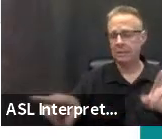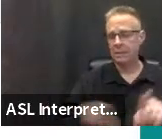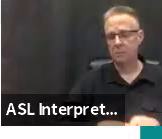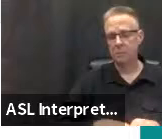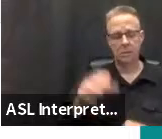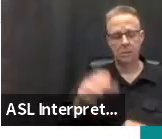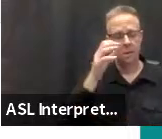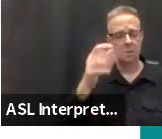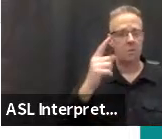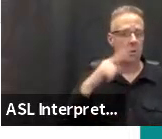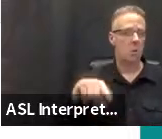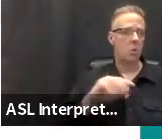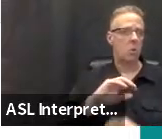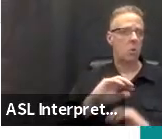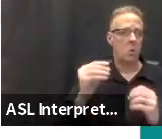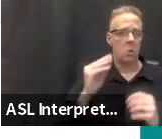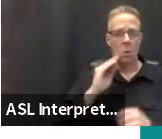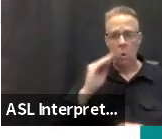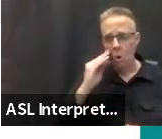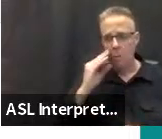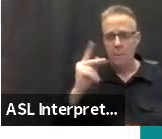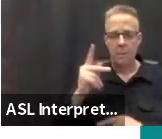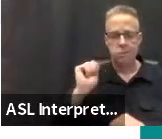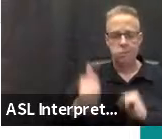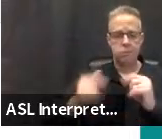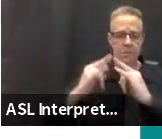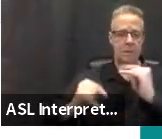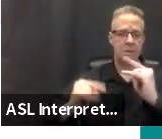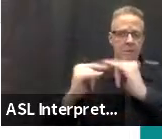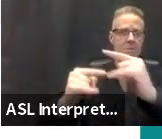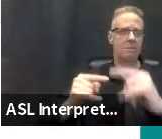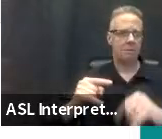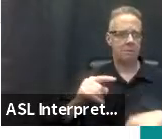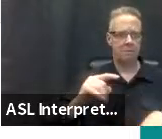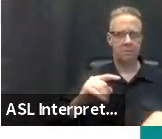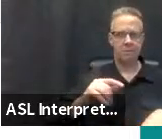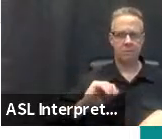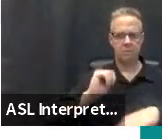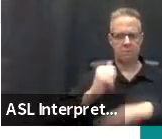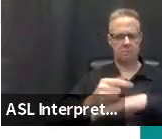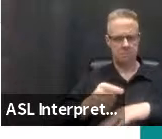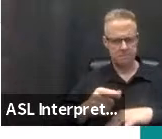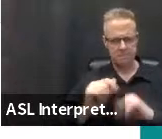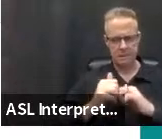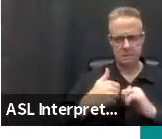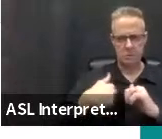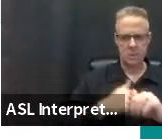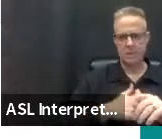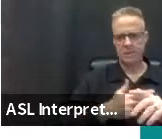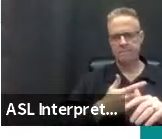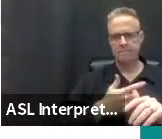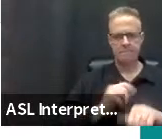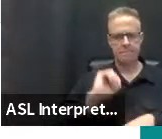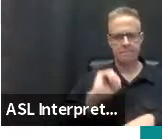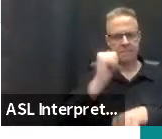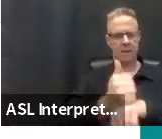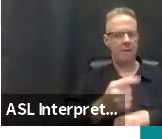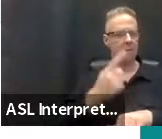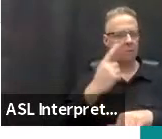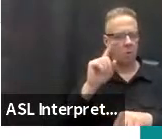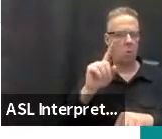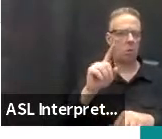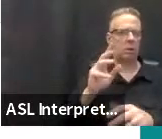know, the houseless and camping and the potential for that. You know, how do we create a place that is